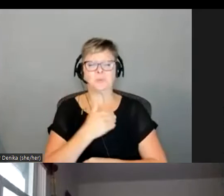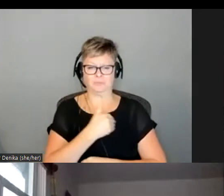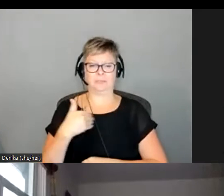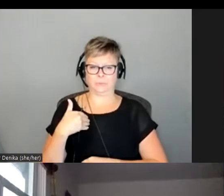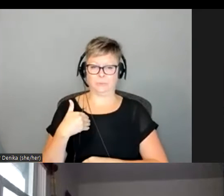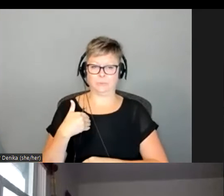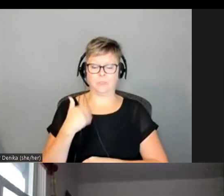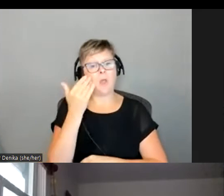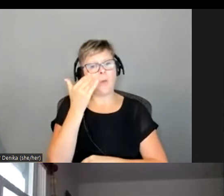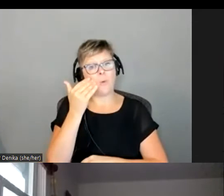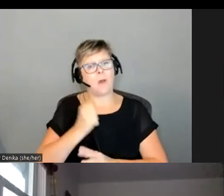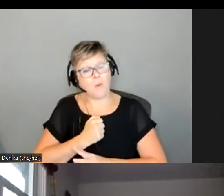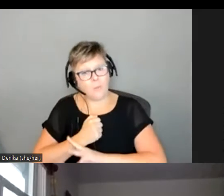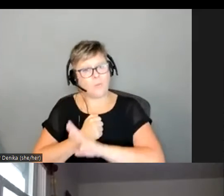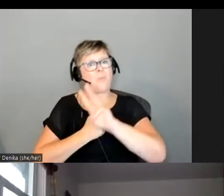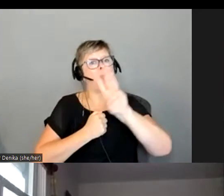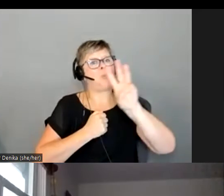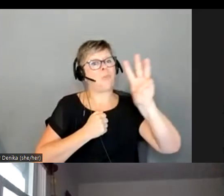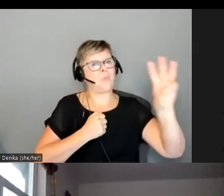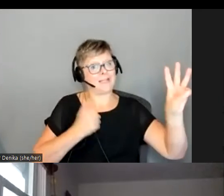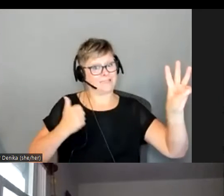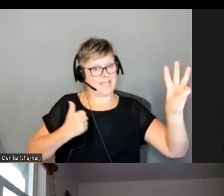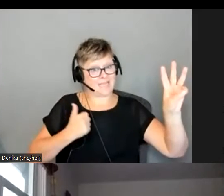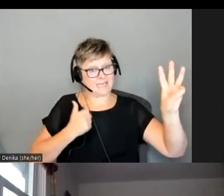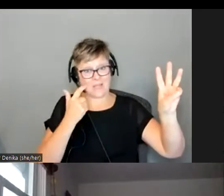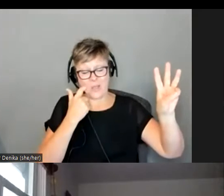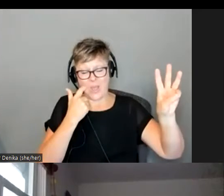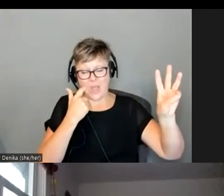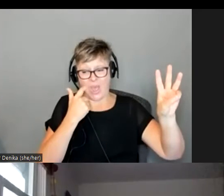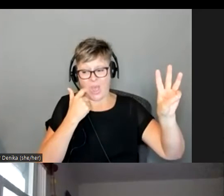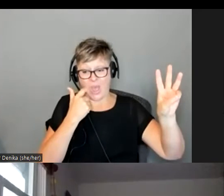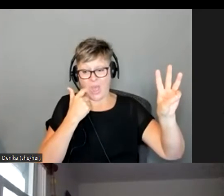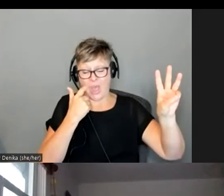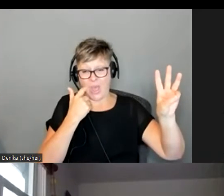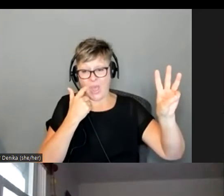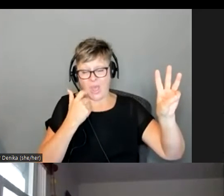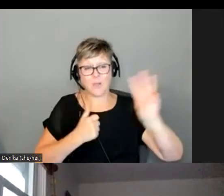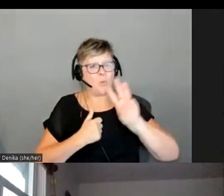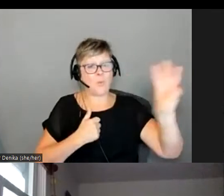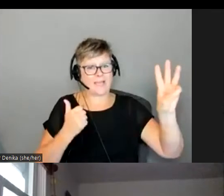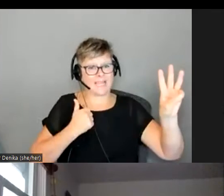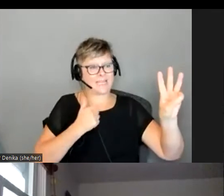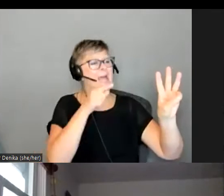out west, it is vastly different than